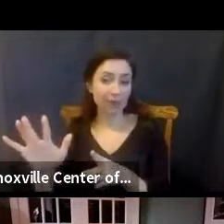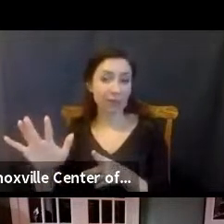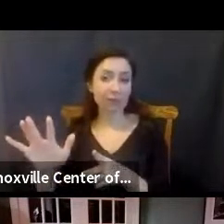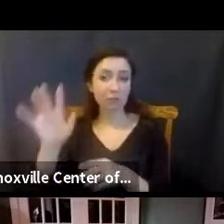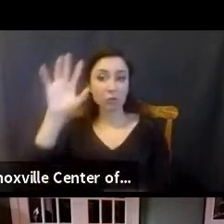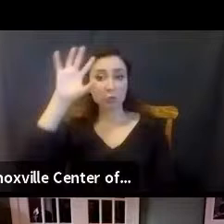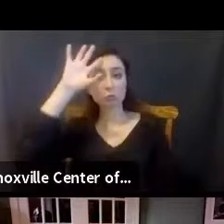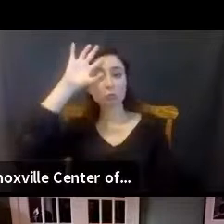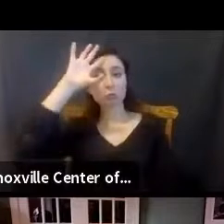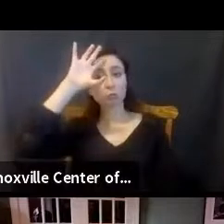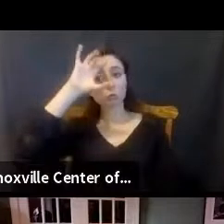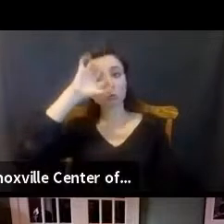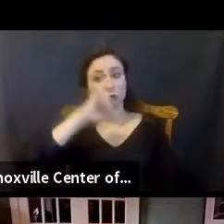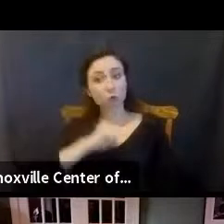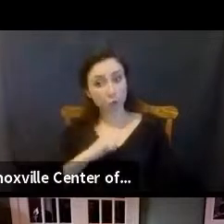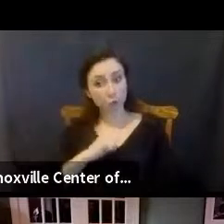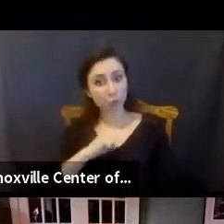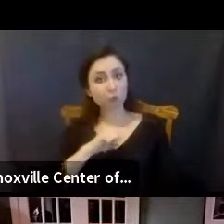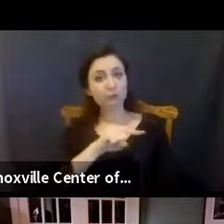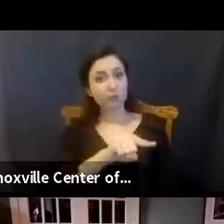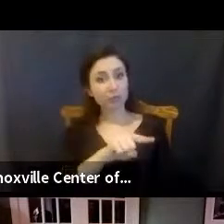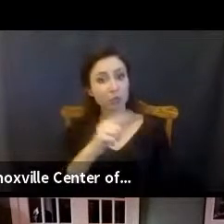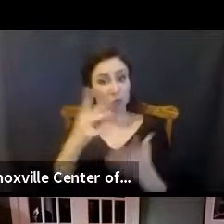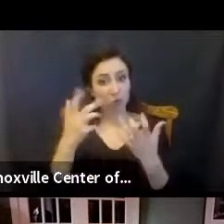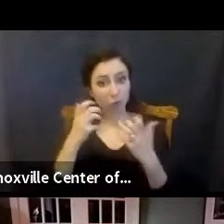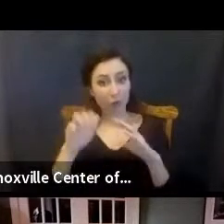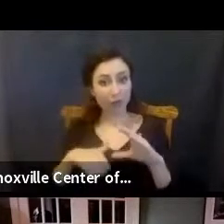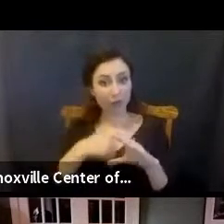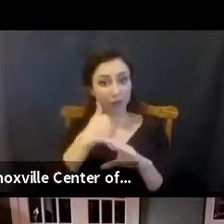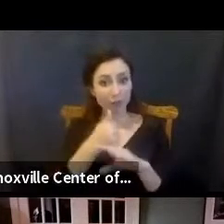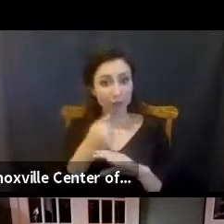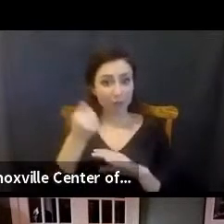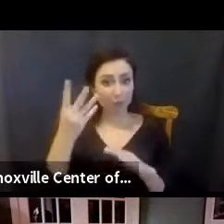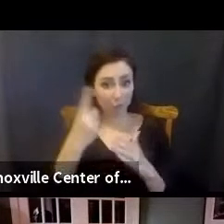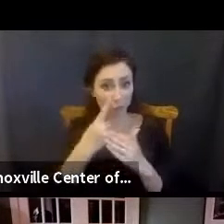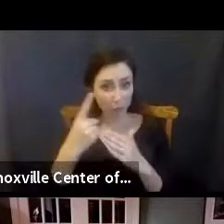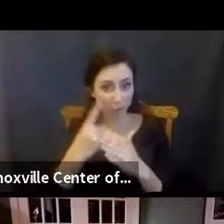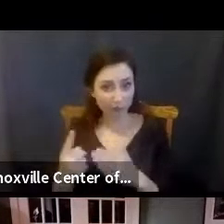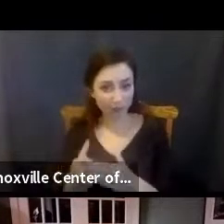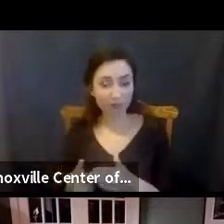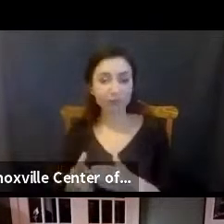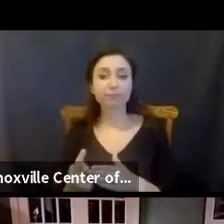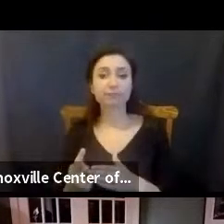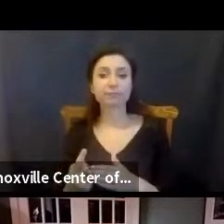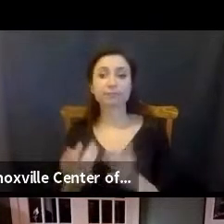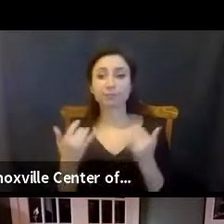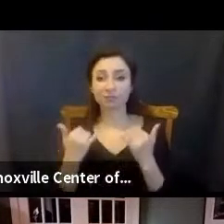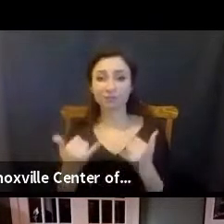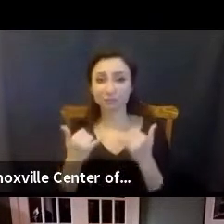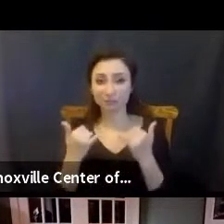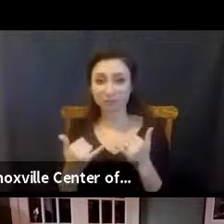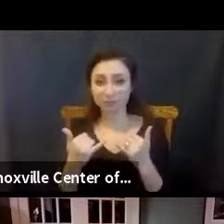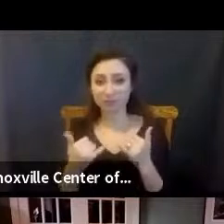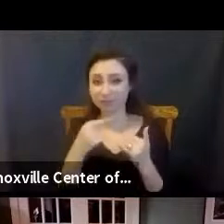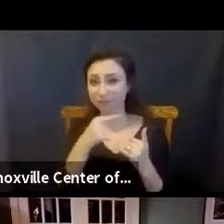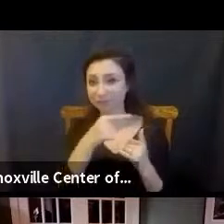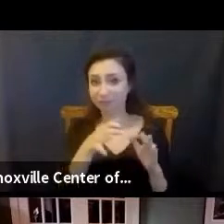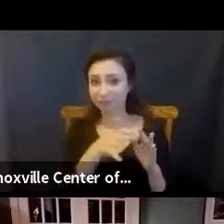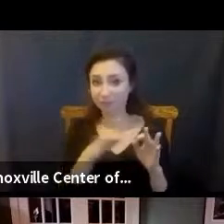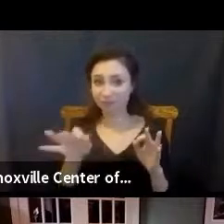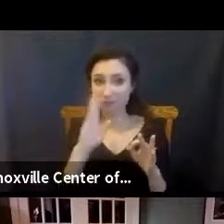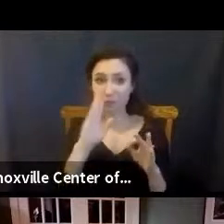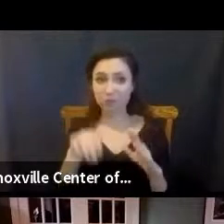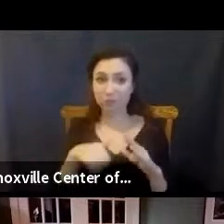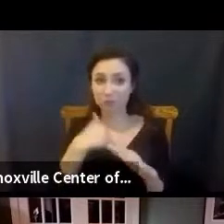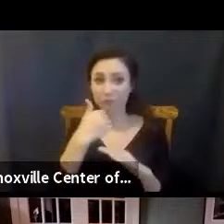presumes that you wanted it in effect for a few weeks. And so right now it reads, it shall be in